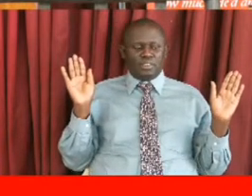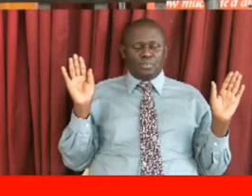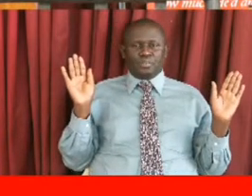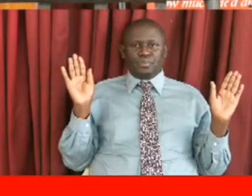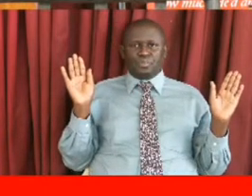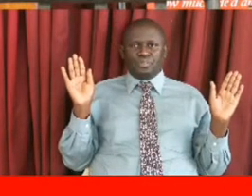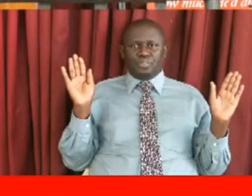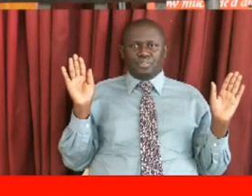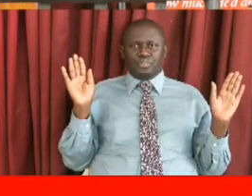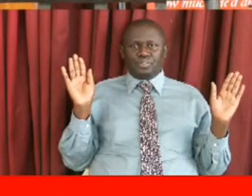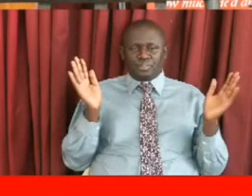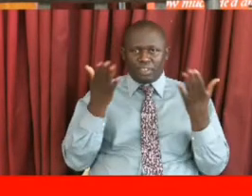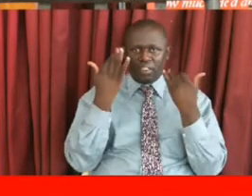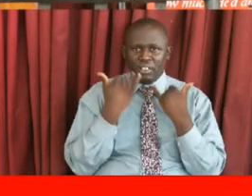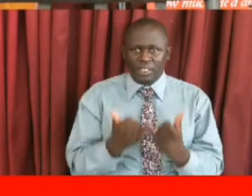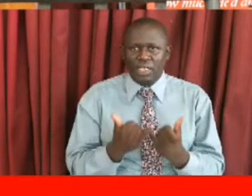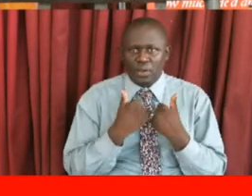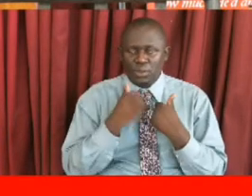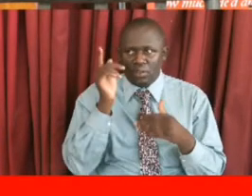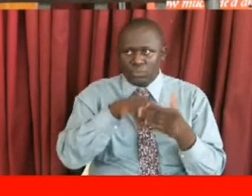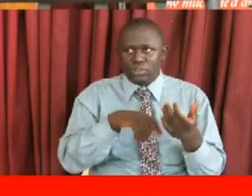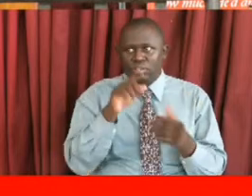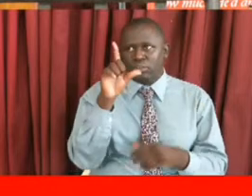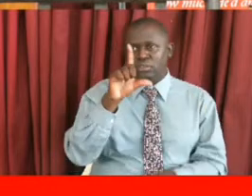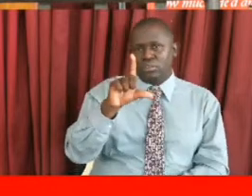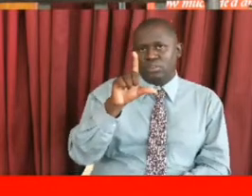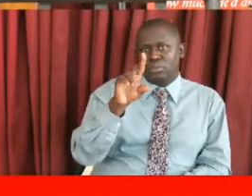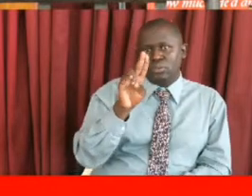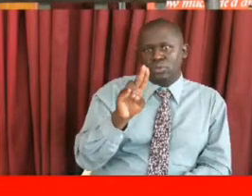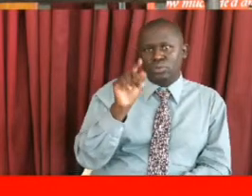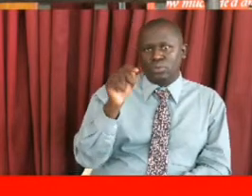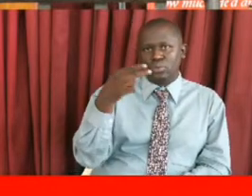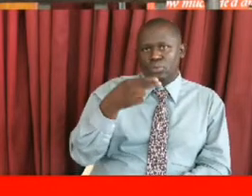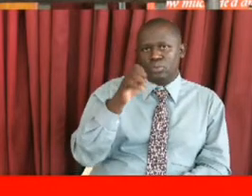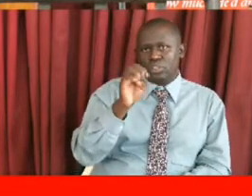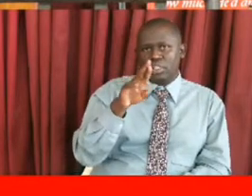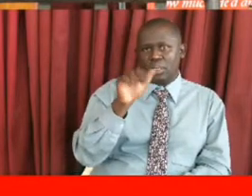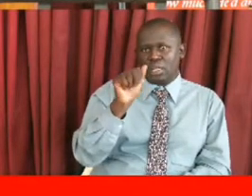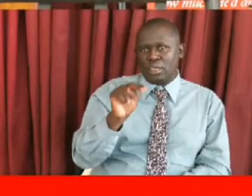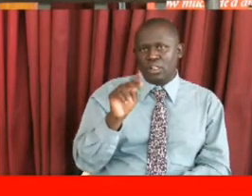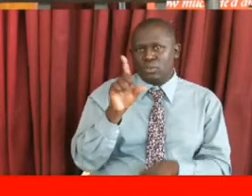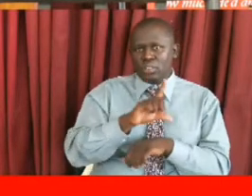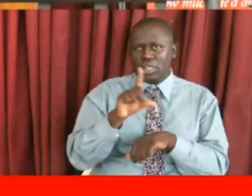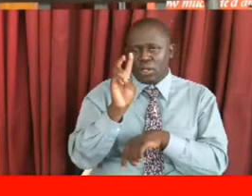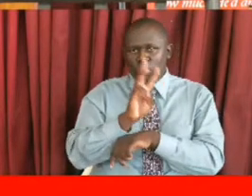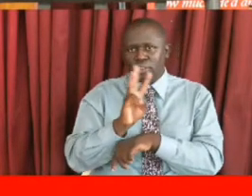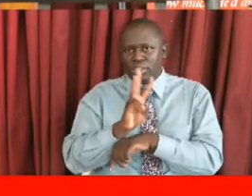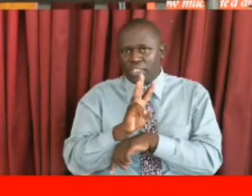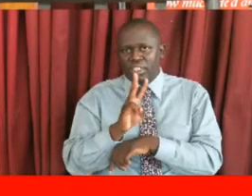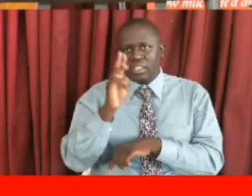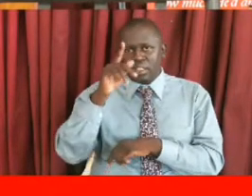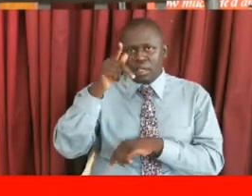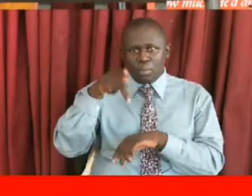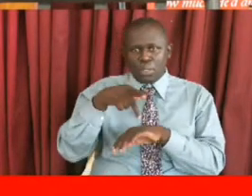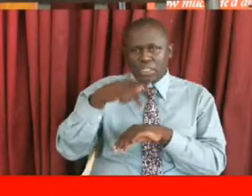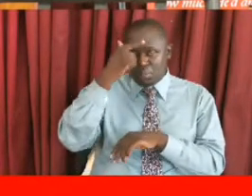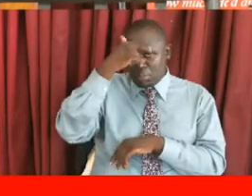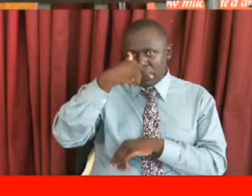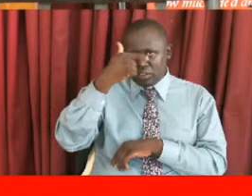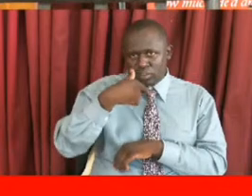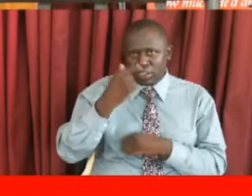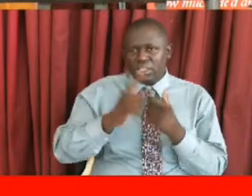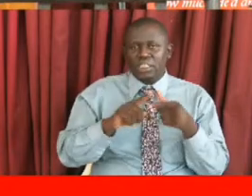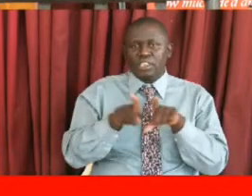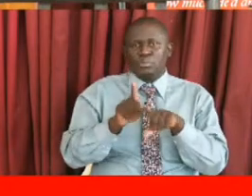age so we had the Lutheran age the WAN age the Pentecostal age and then God's